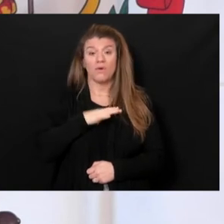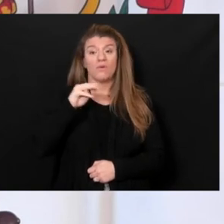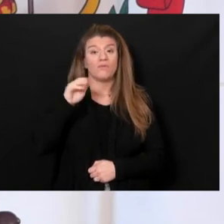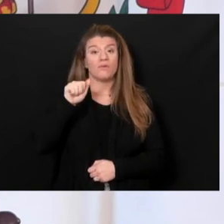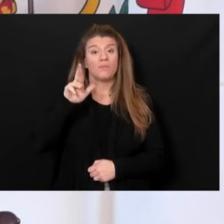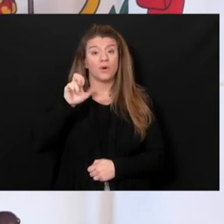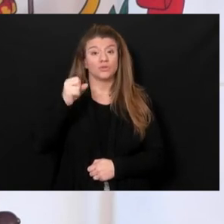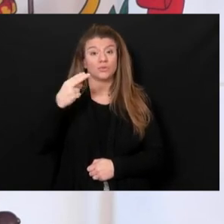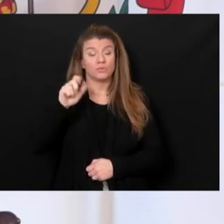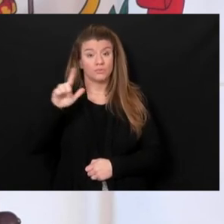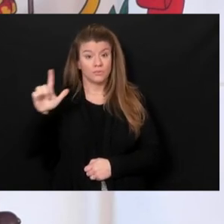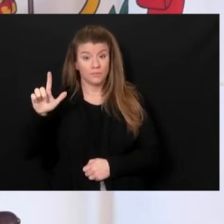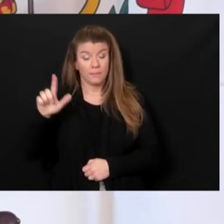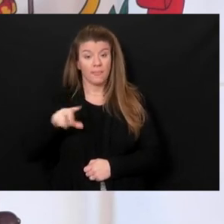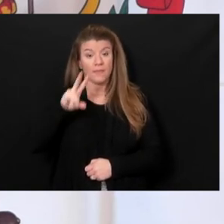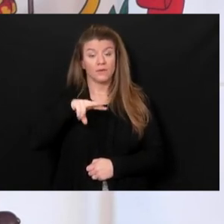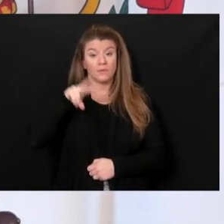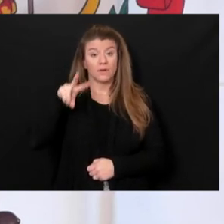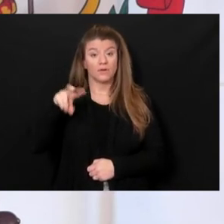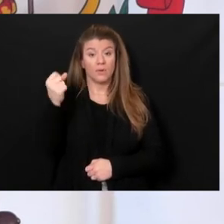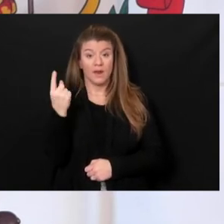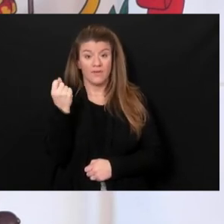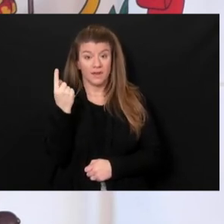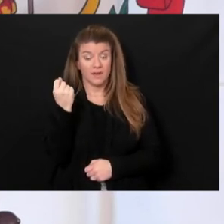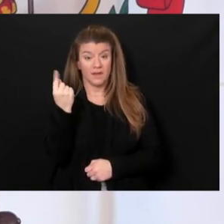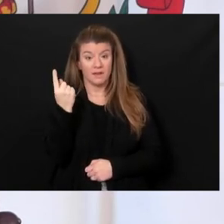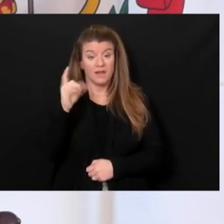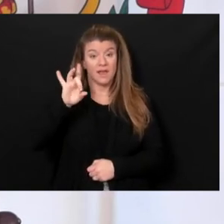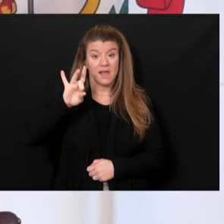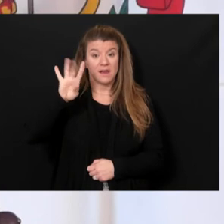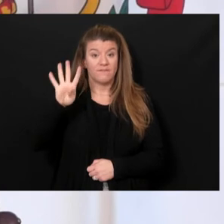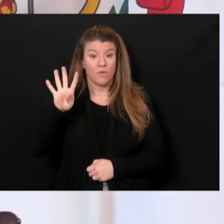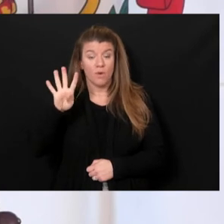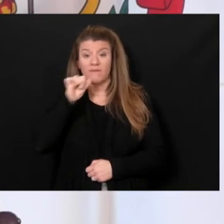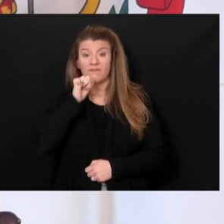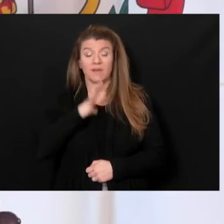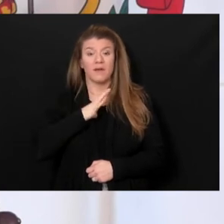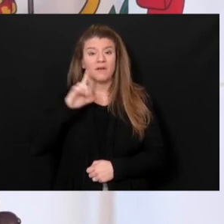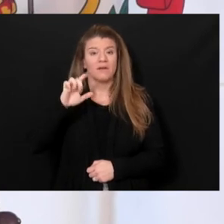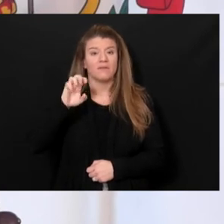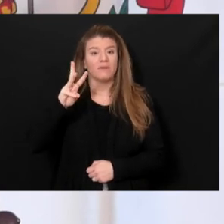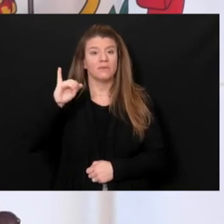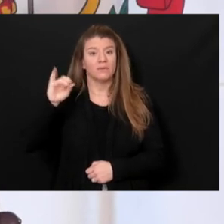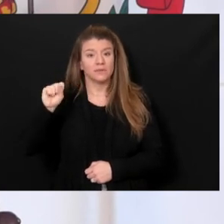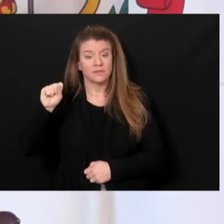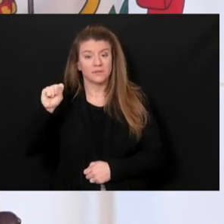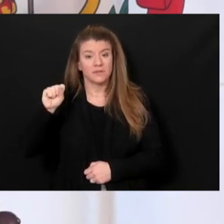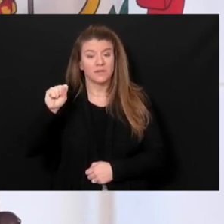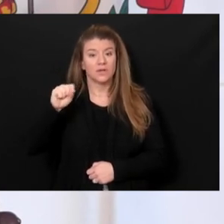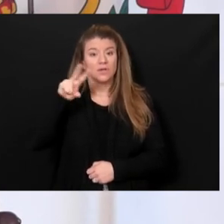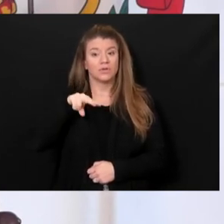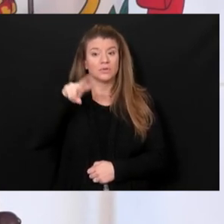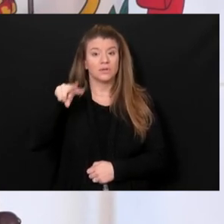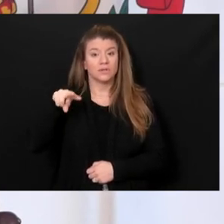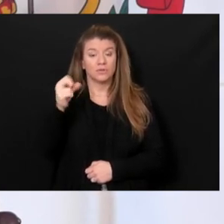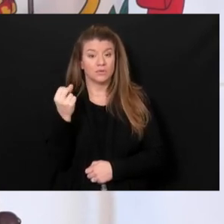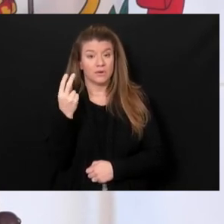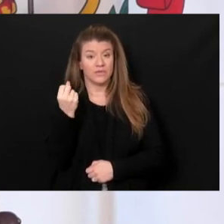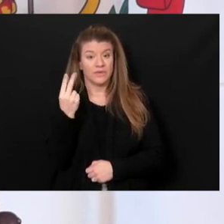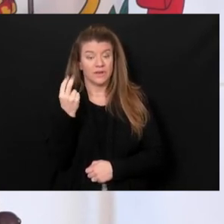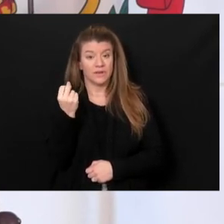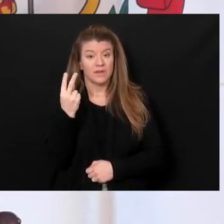Marshall County. Our 2211th death is an 84-year-old female from Lewis County. And our 2212th